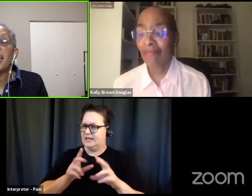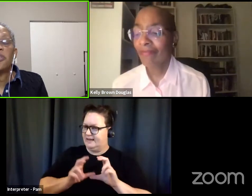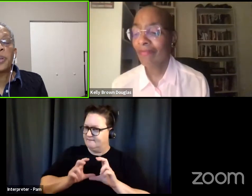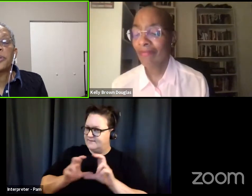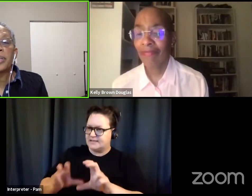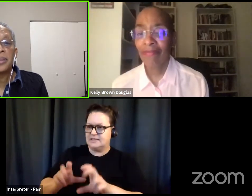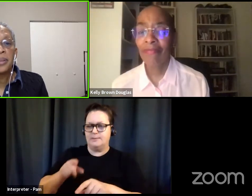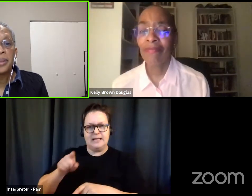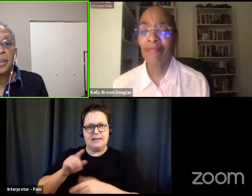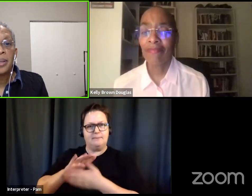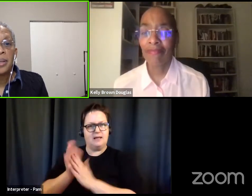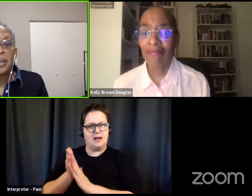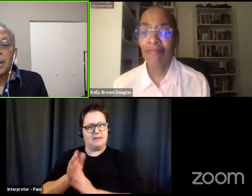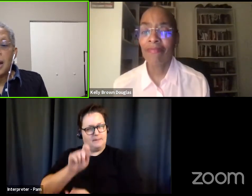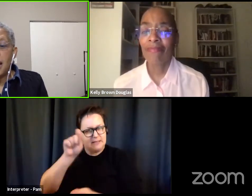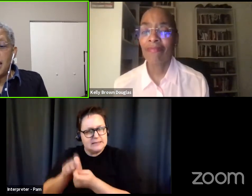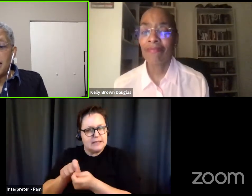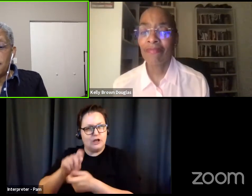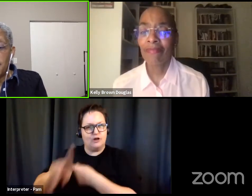particular kind of person,